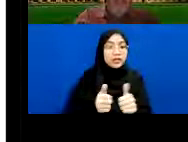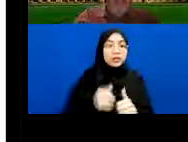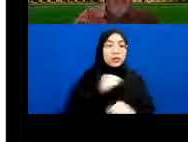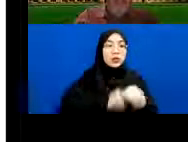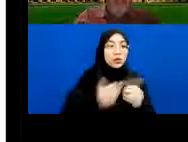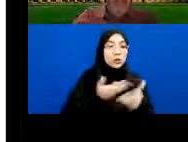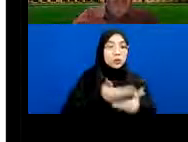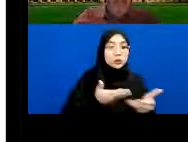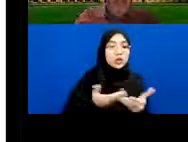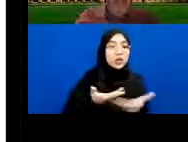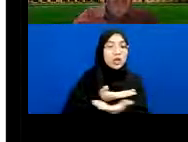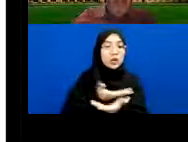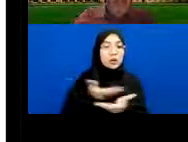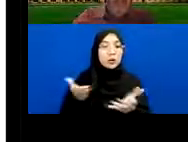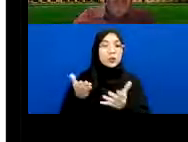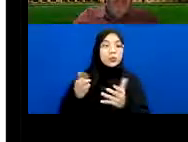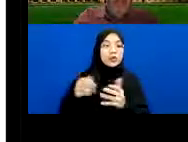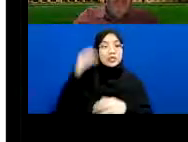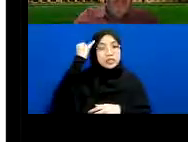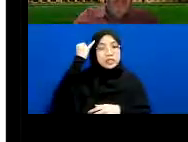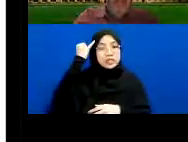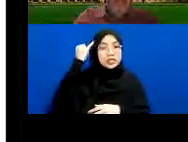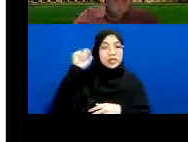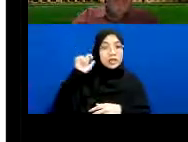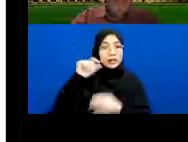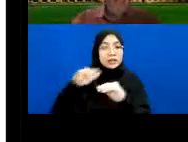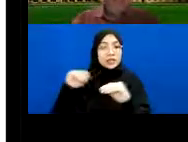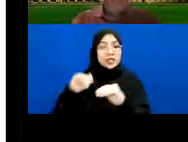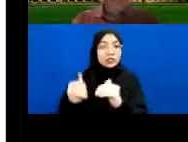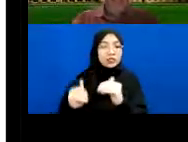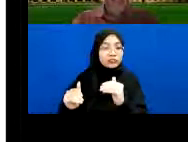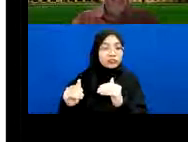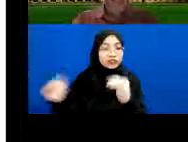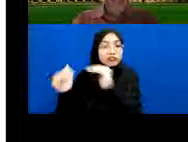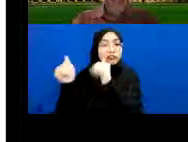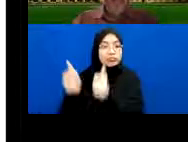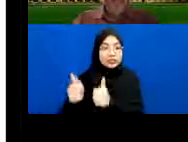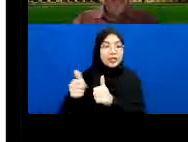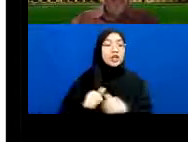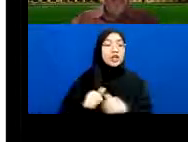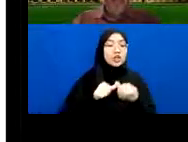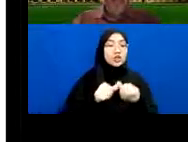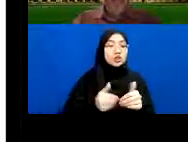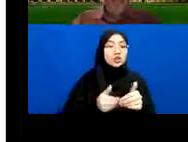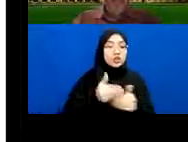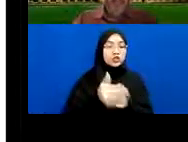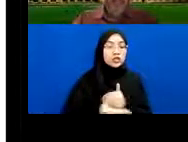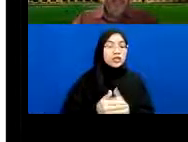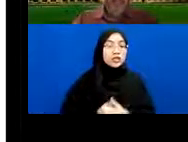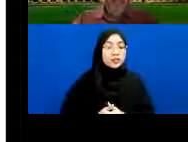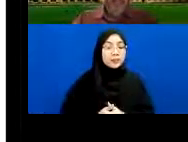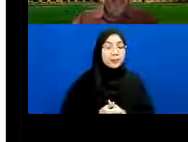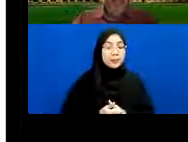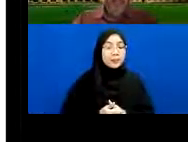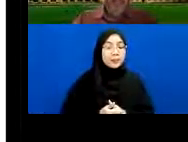Article 7 of the Convention on the Rights of Persons with Disabilities implicitly state that education is one of the